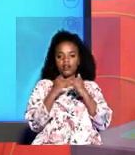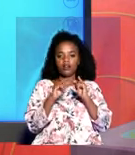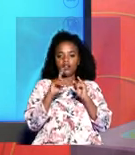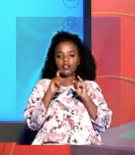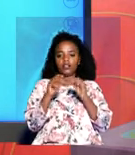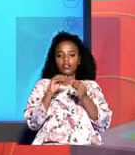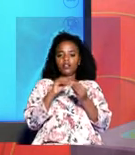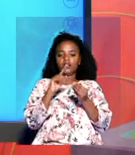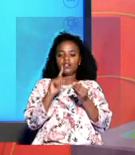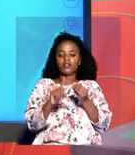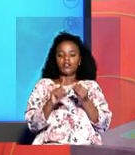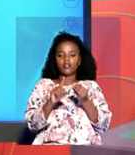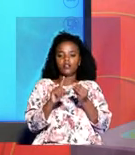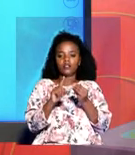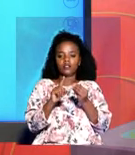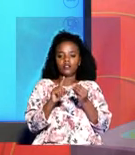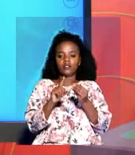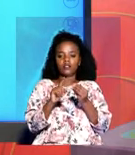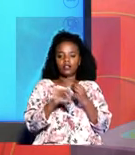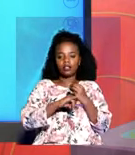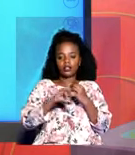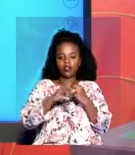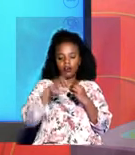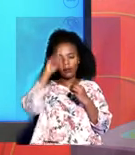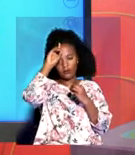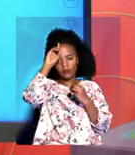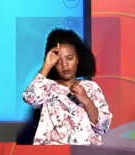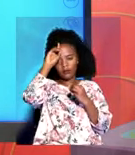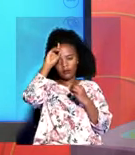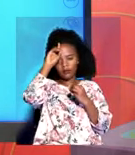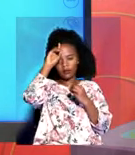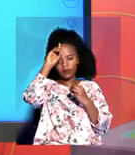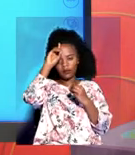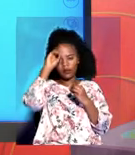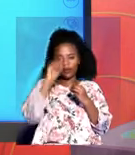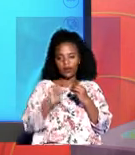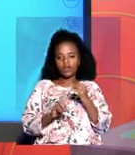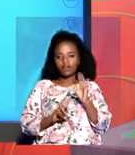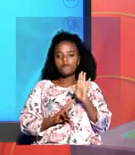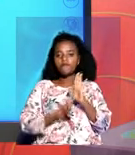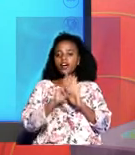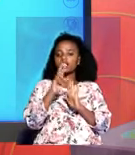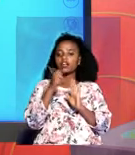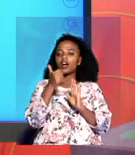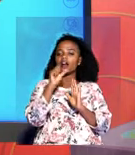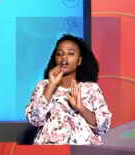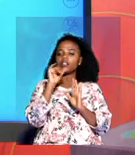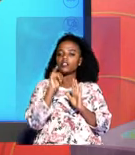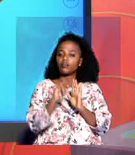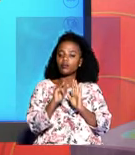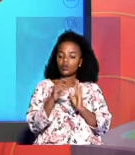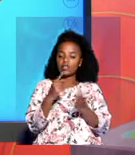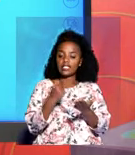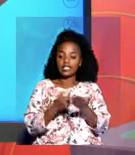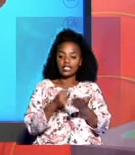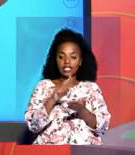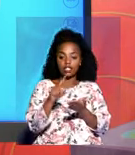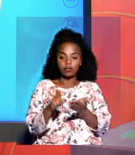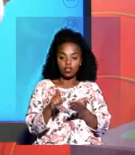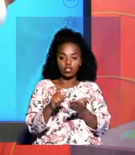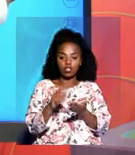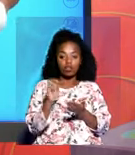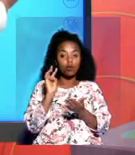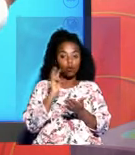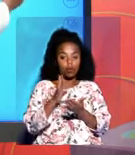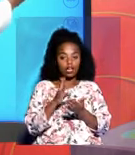If you take this expression, they have the same degree. Vertical asymptote of this expression will